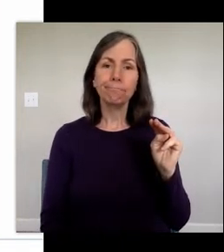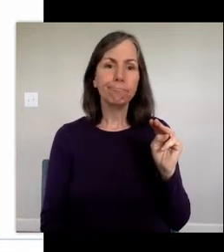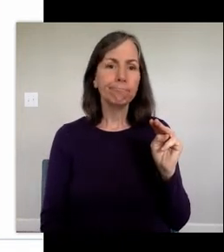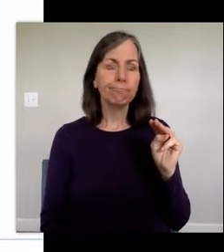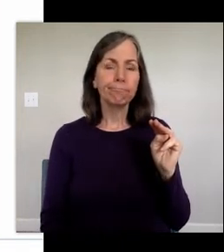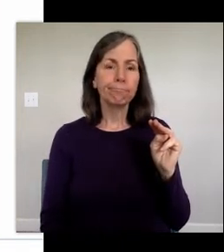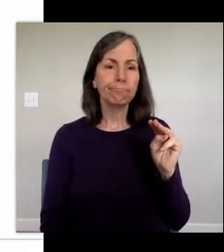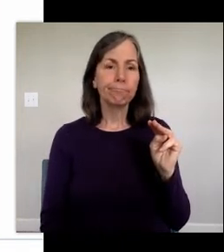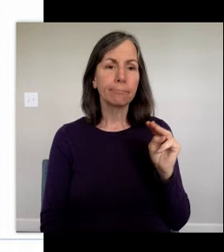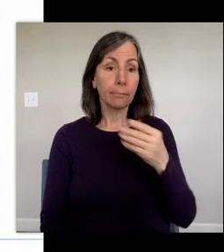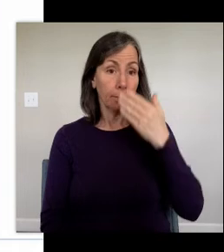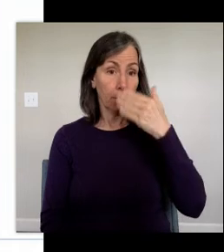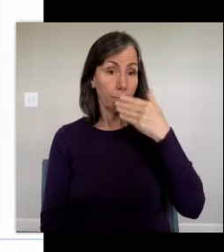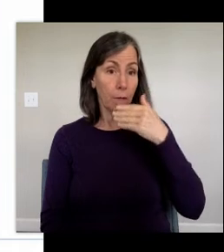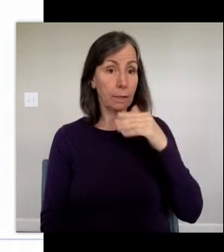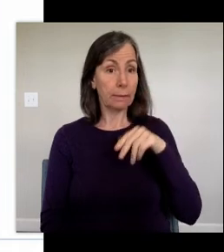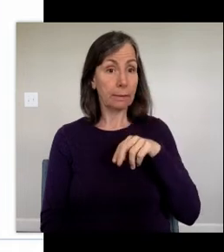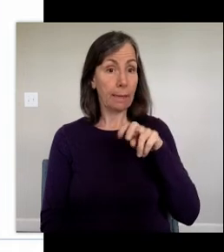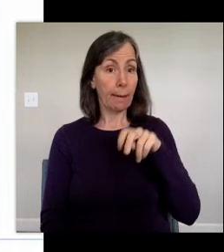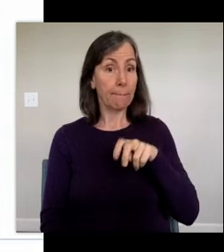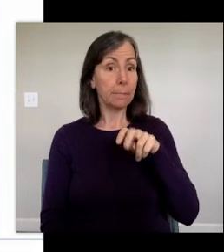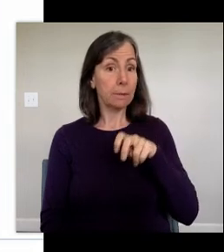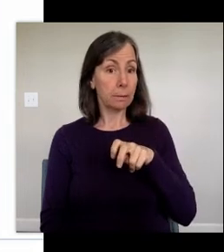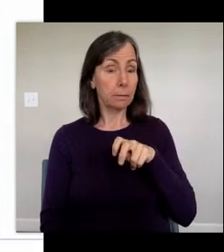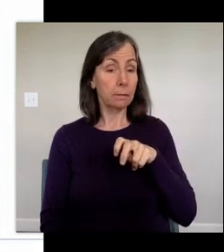like front steps or something,